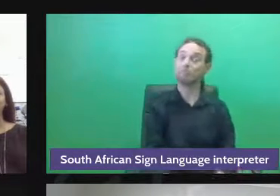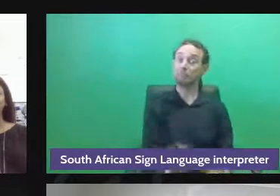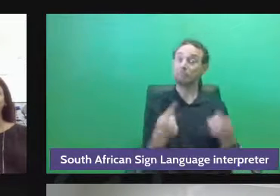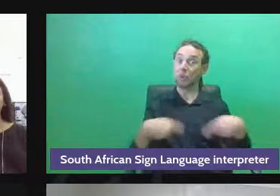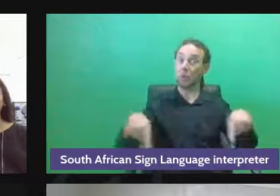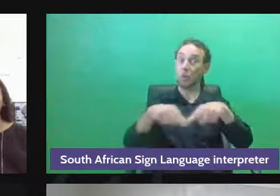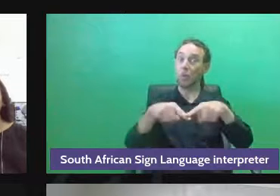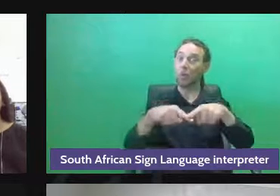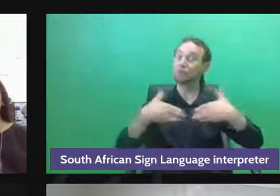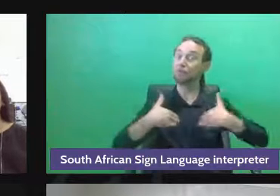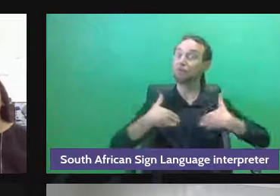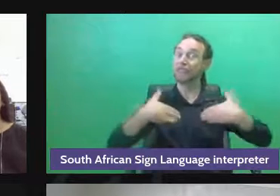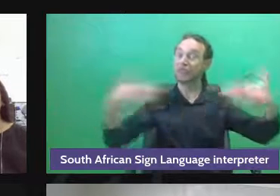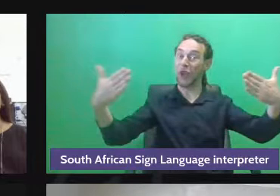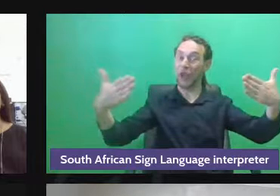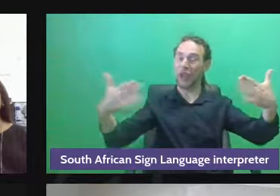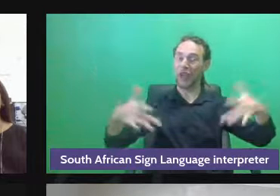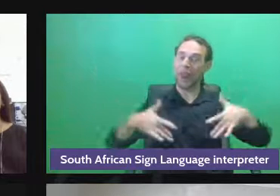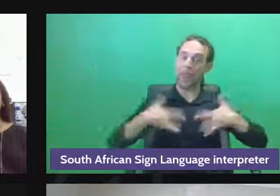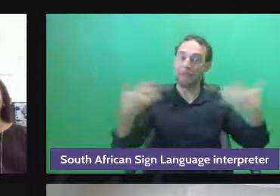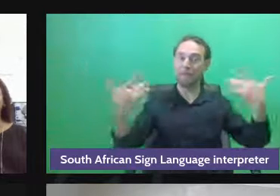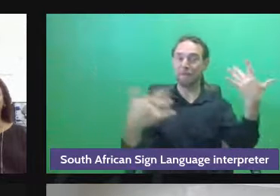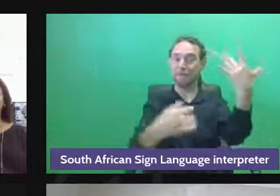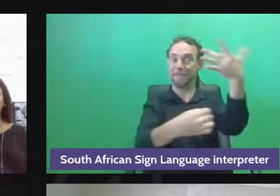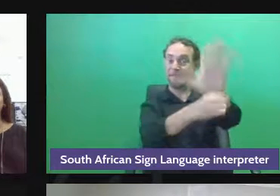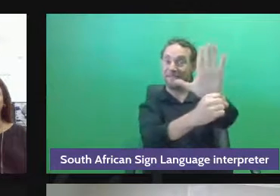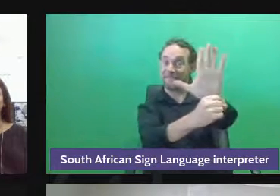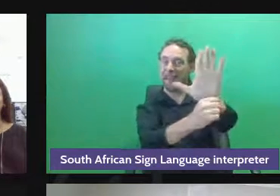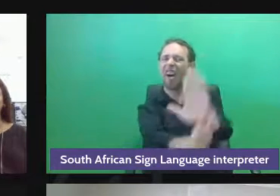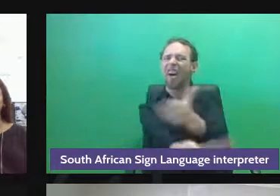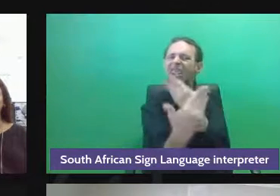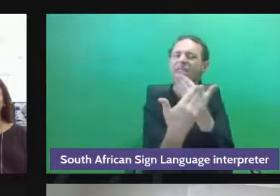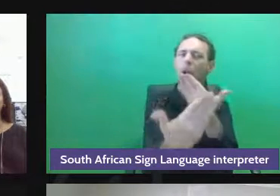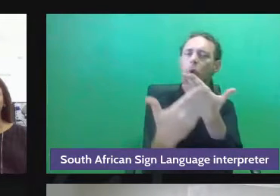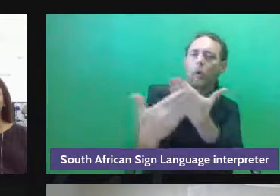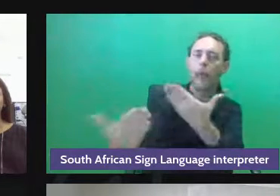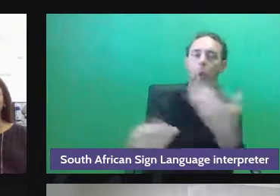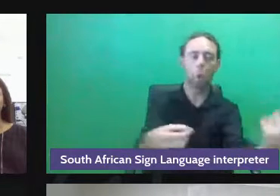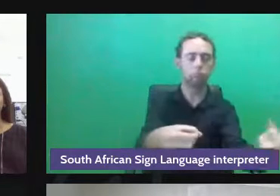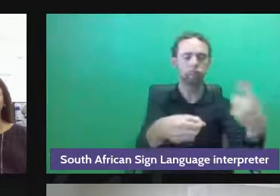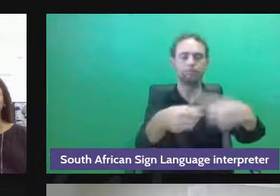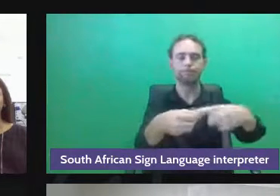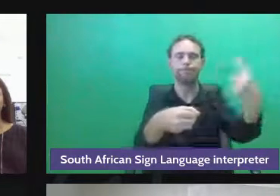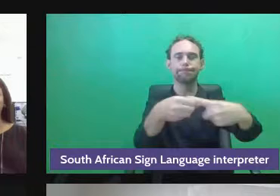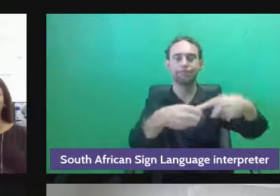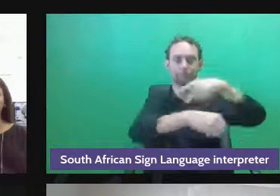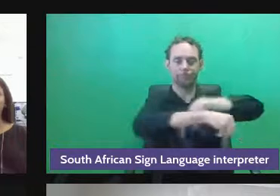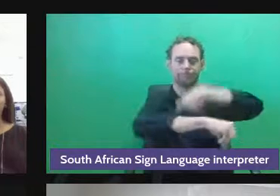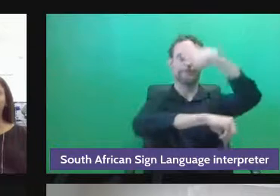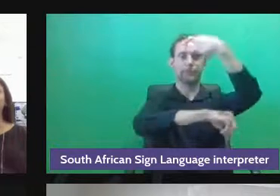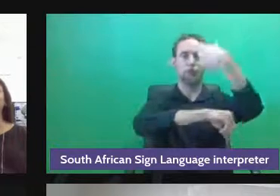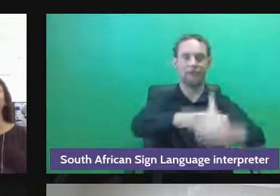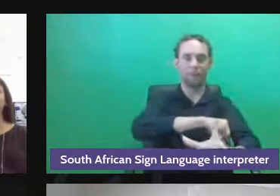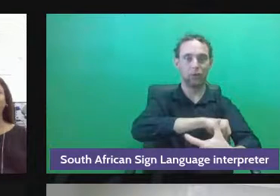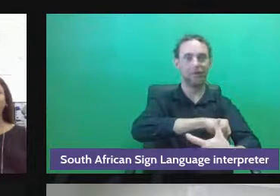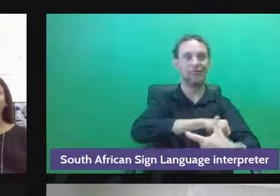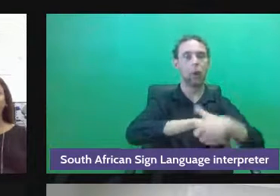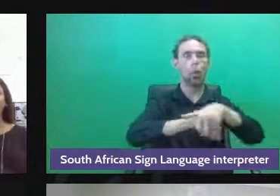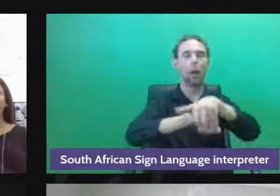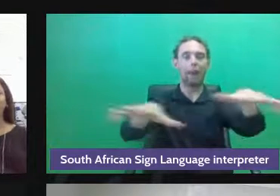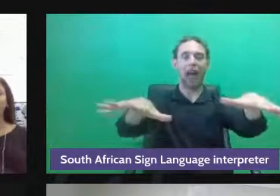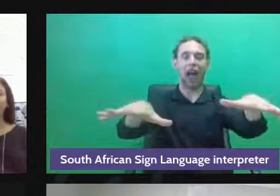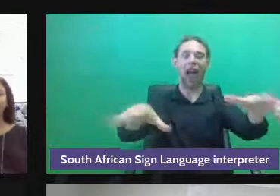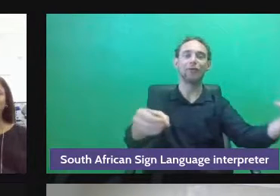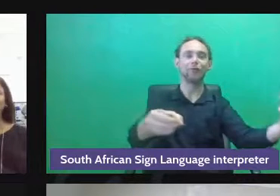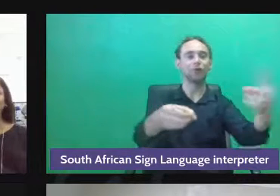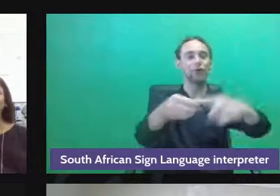for joining our webinar, which will be focusing on gender-based violence and femicide and disability. My name is